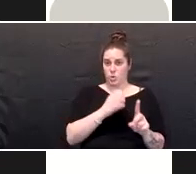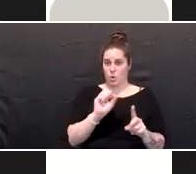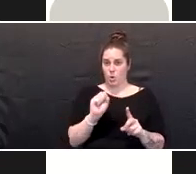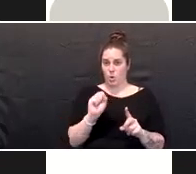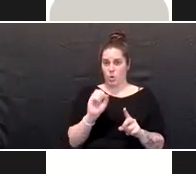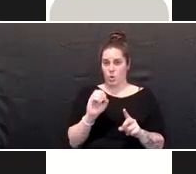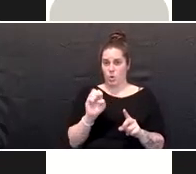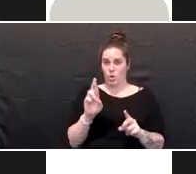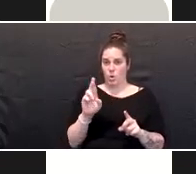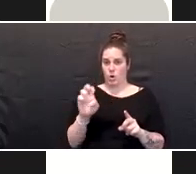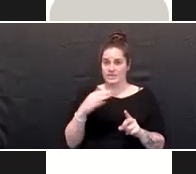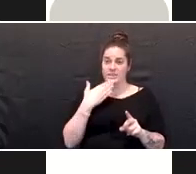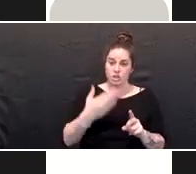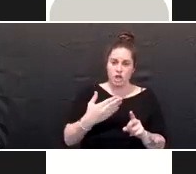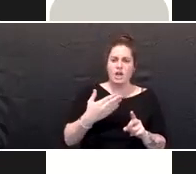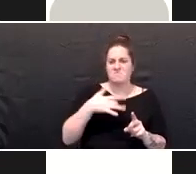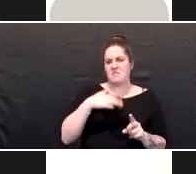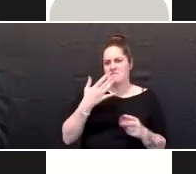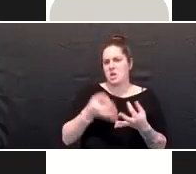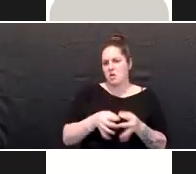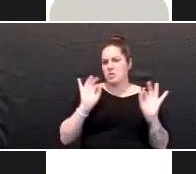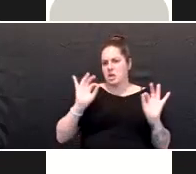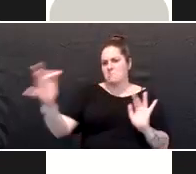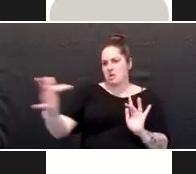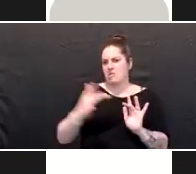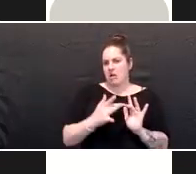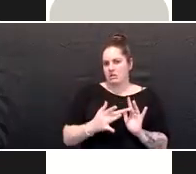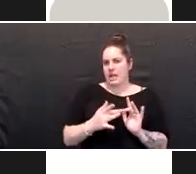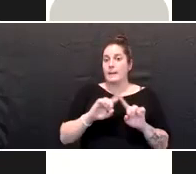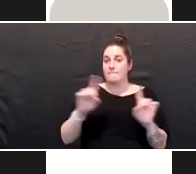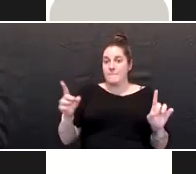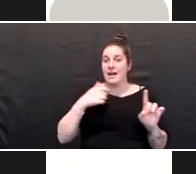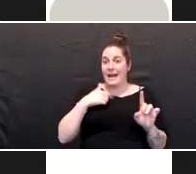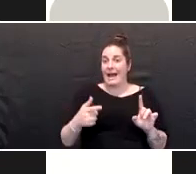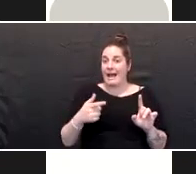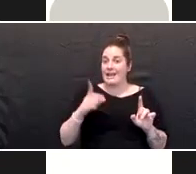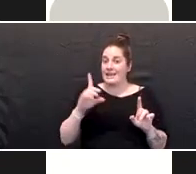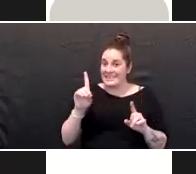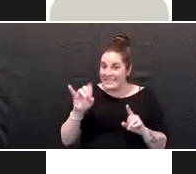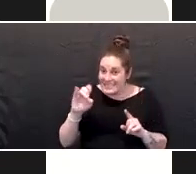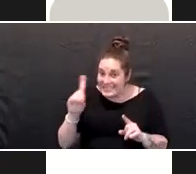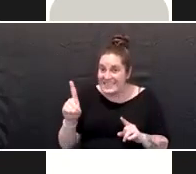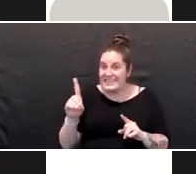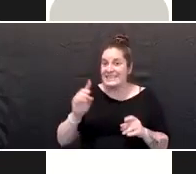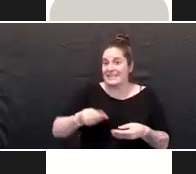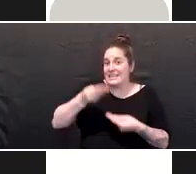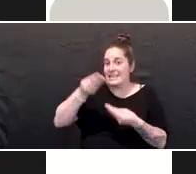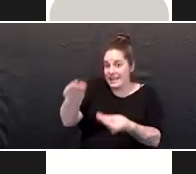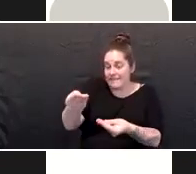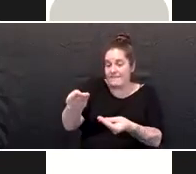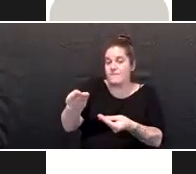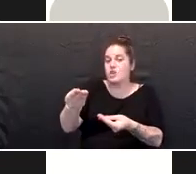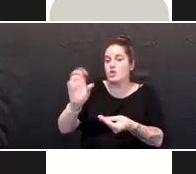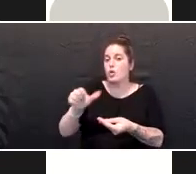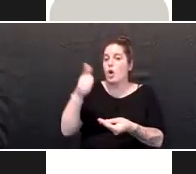me. But under useful links, I have given you access to some other sources that you